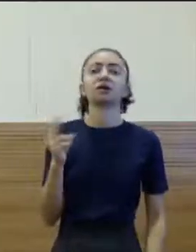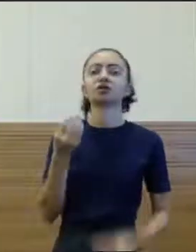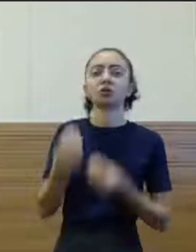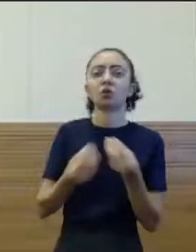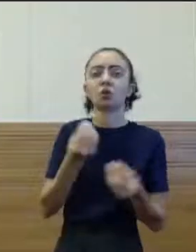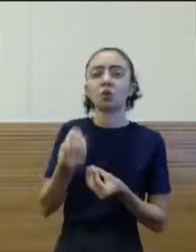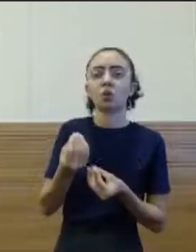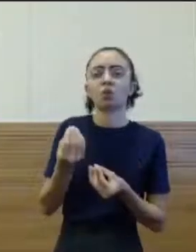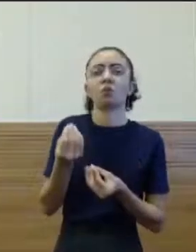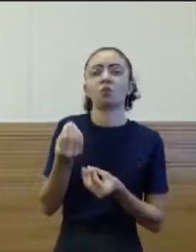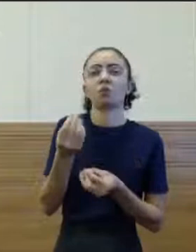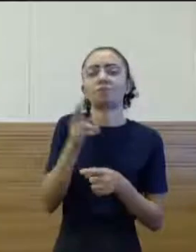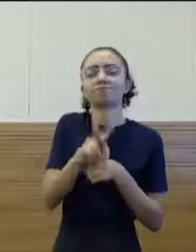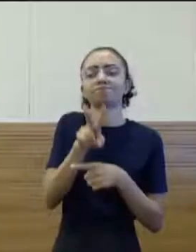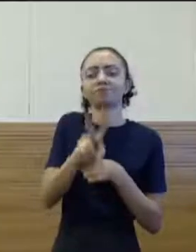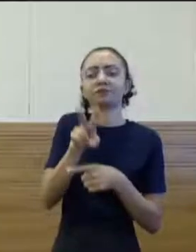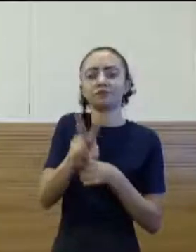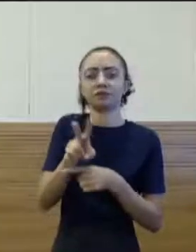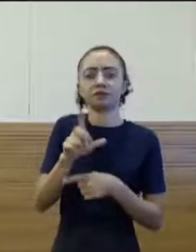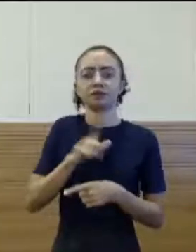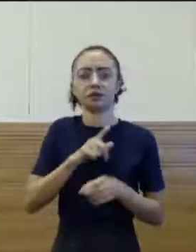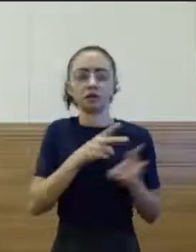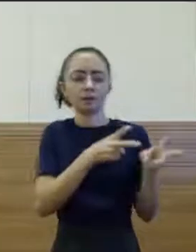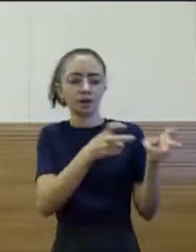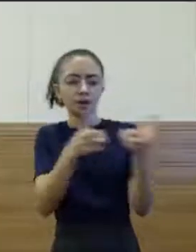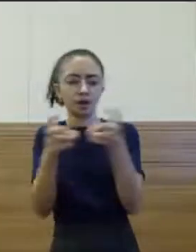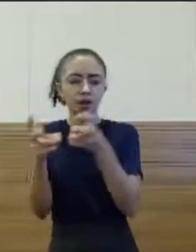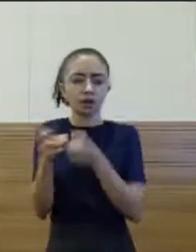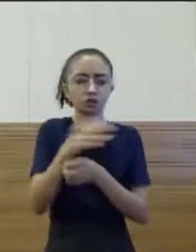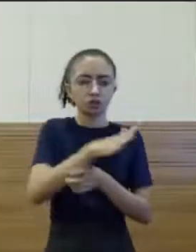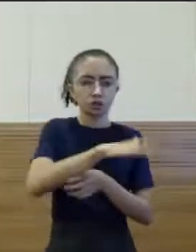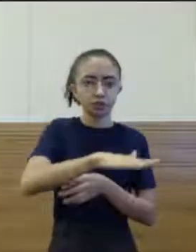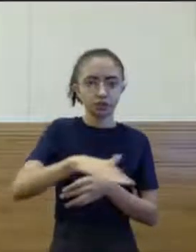issue with these children, and